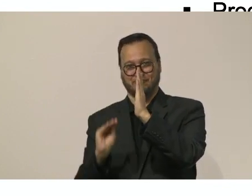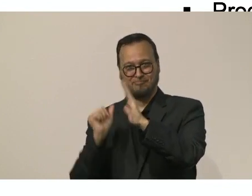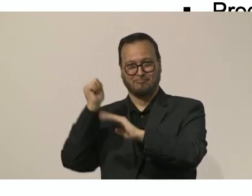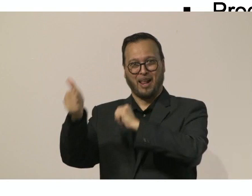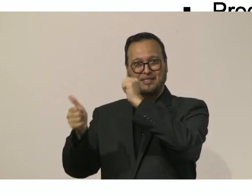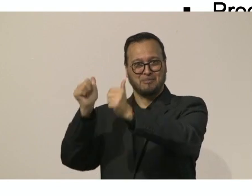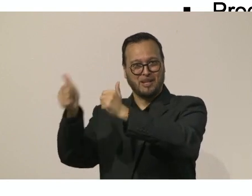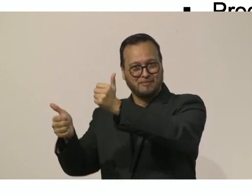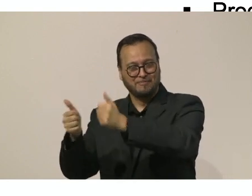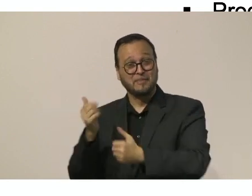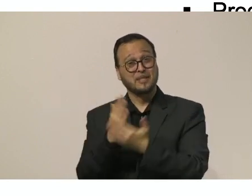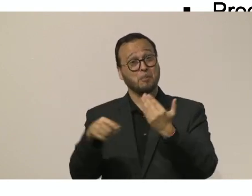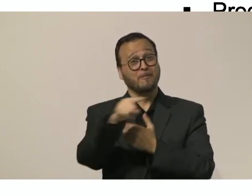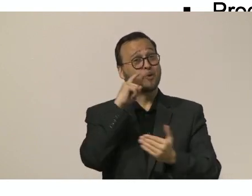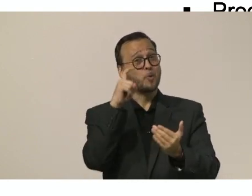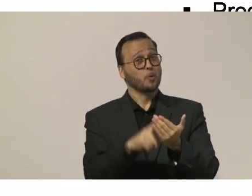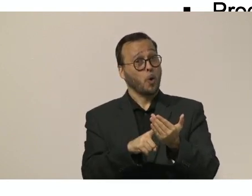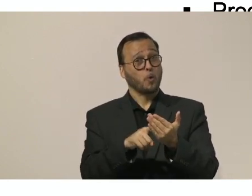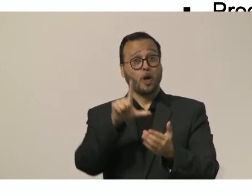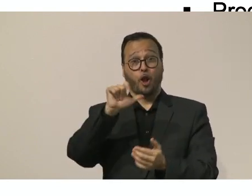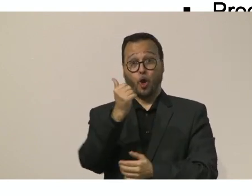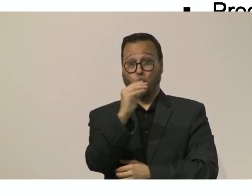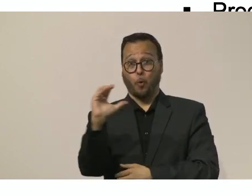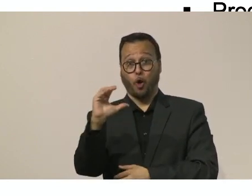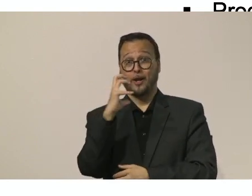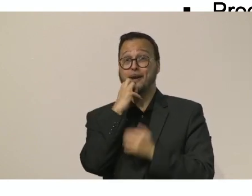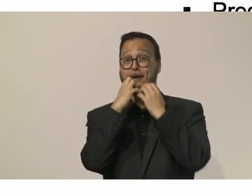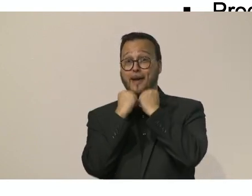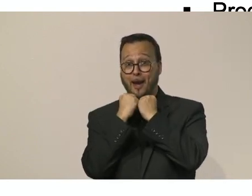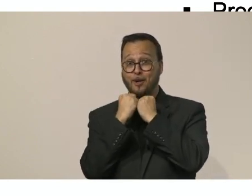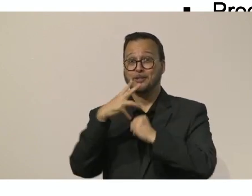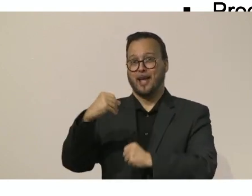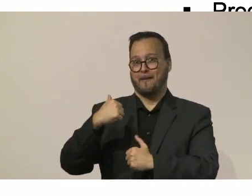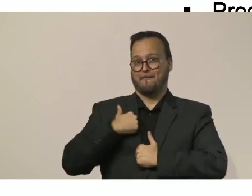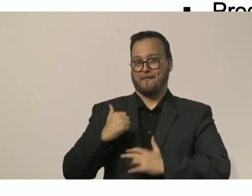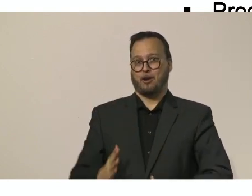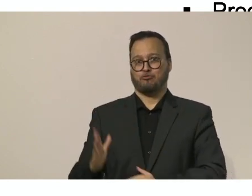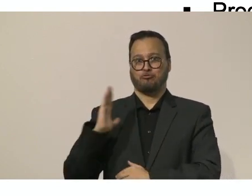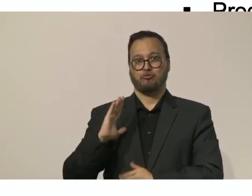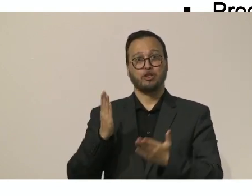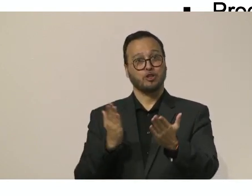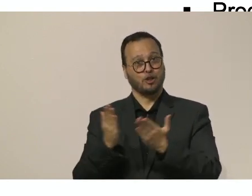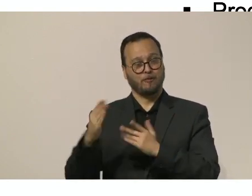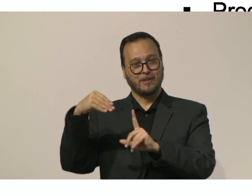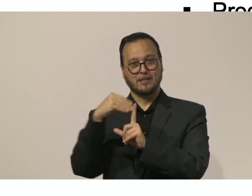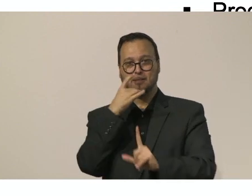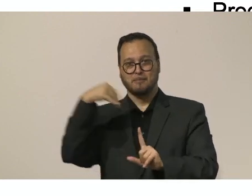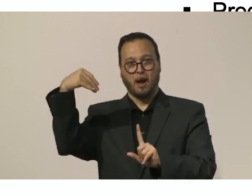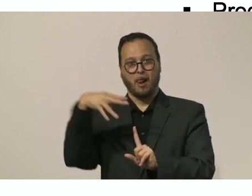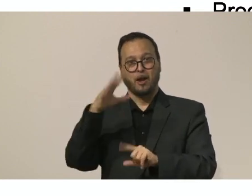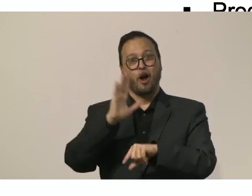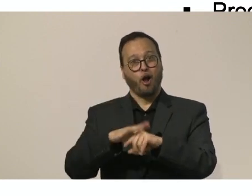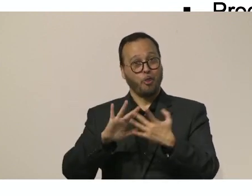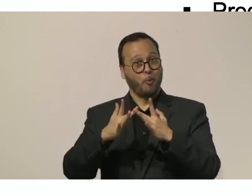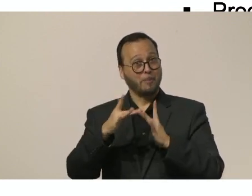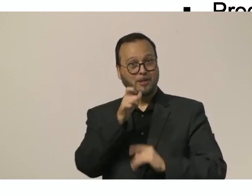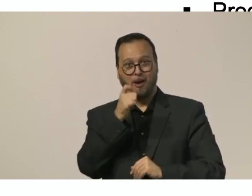have already seen the LaGuardia Cares and Veteran Services spotlights that were on the web not too long